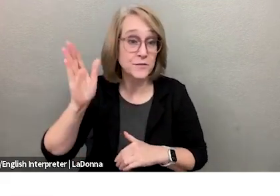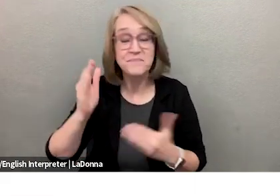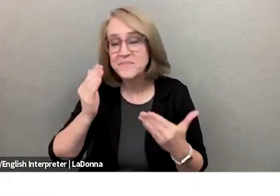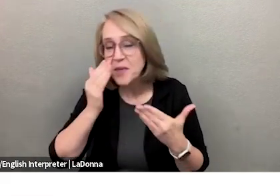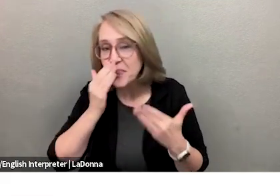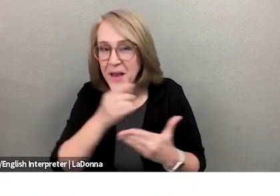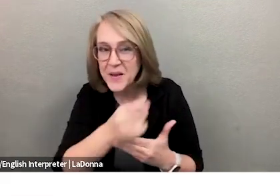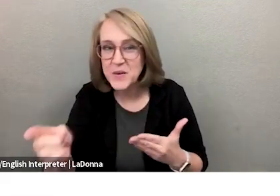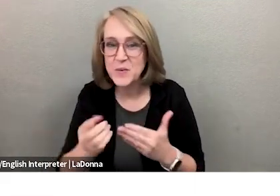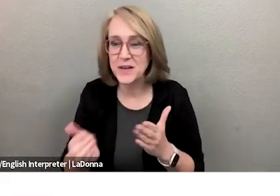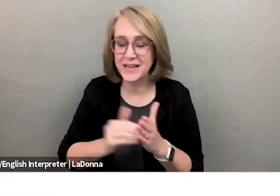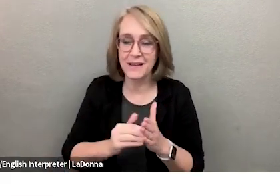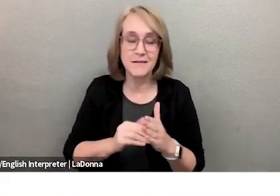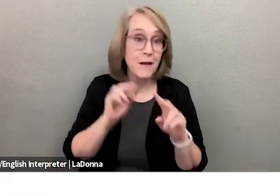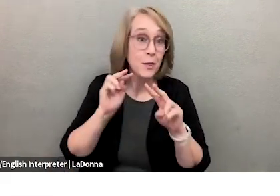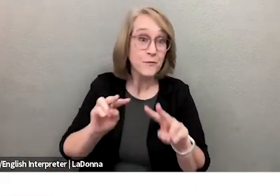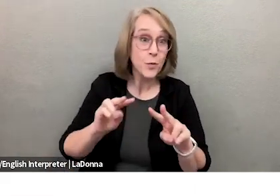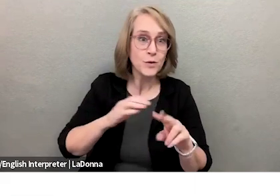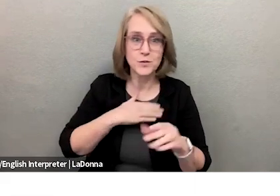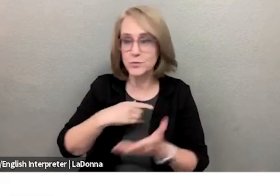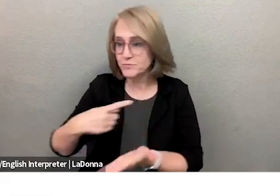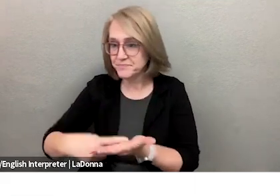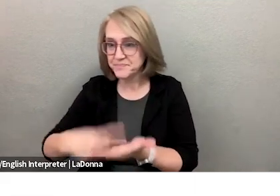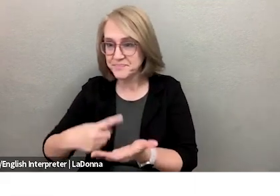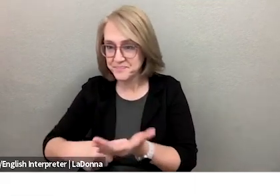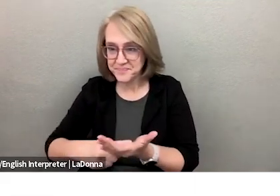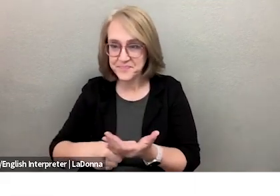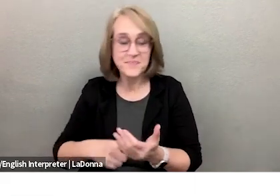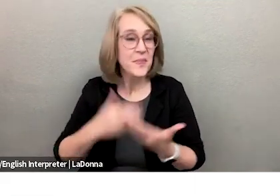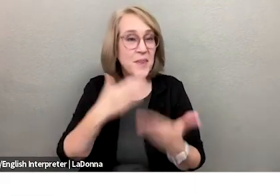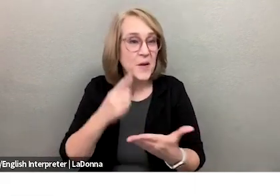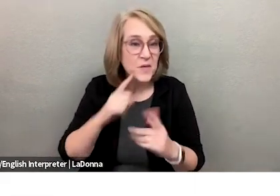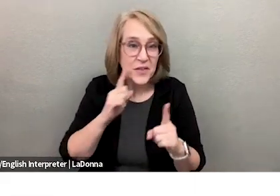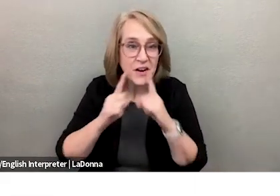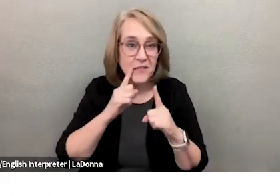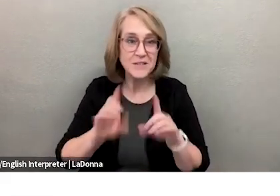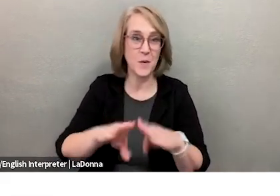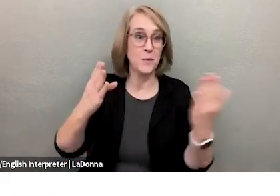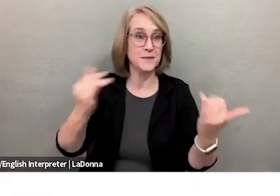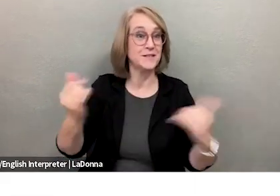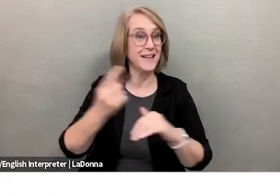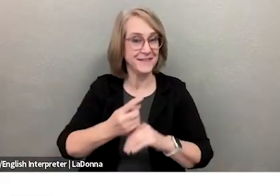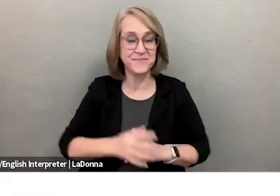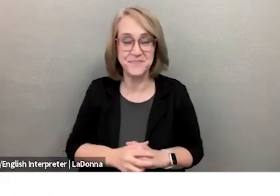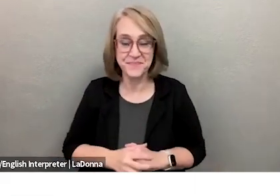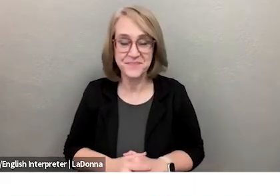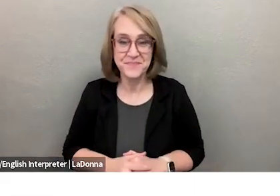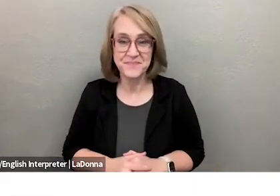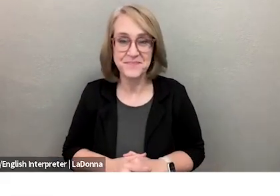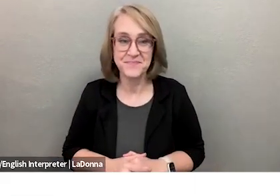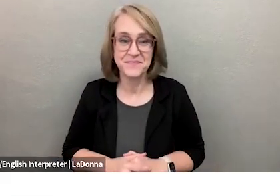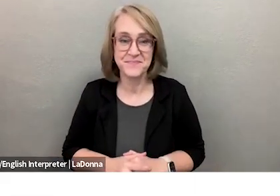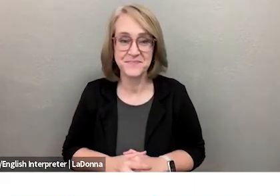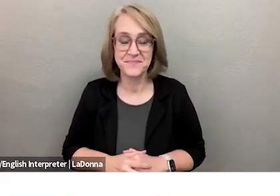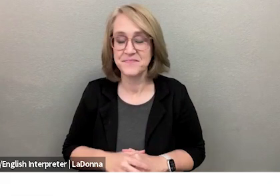forward to my fellow panelists and my discussant, and thank you for the conversation and opening this up.